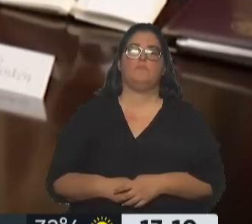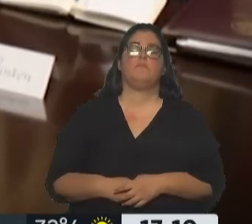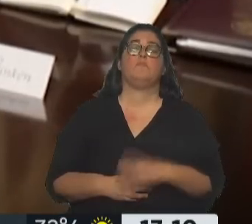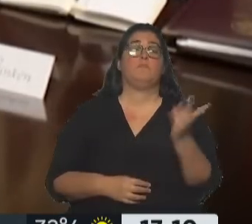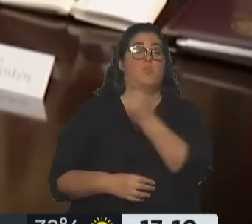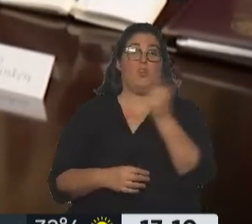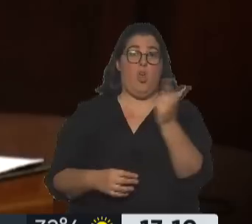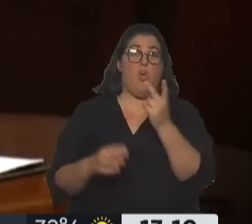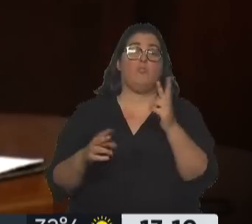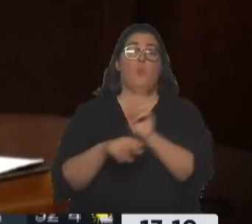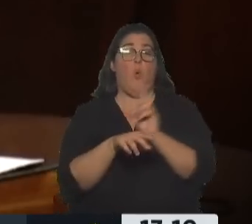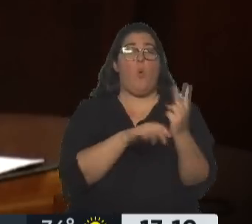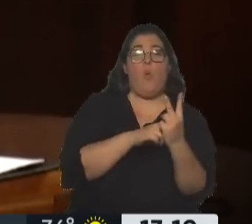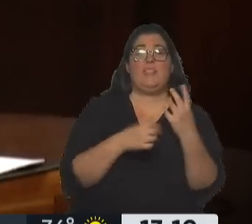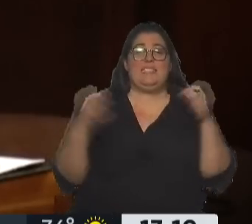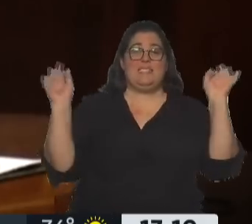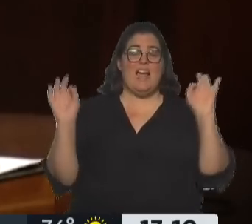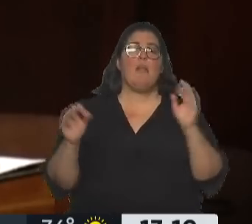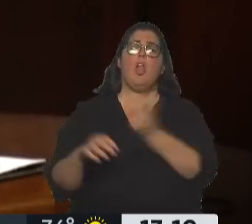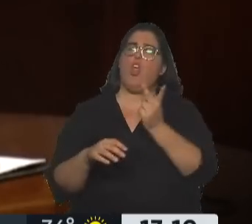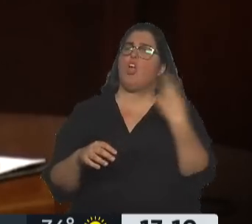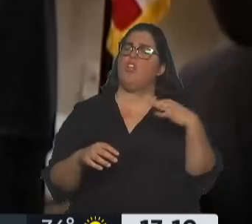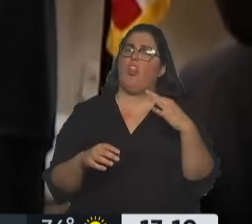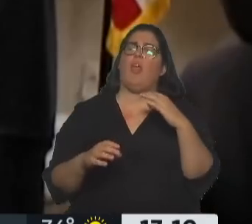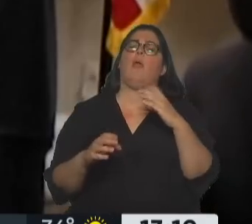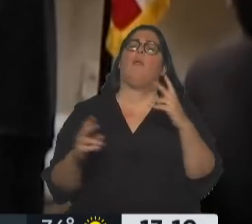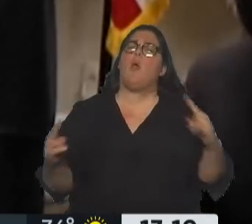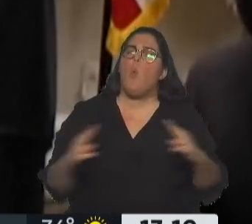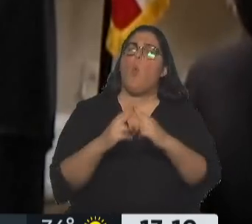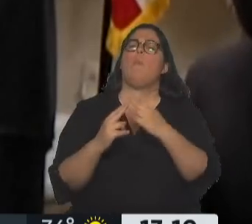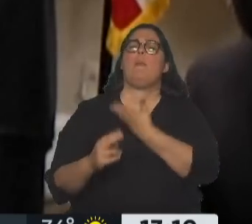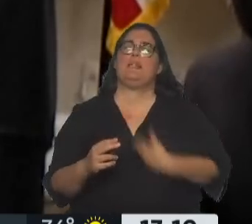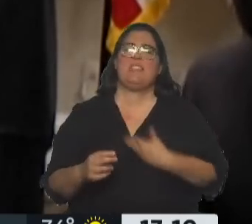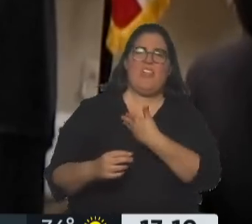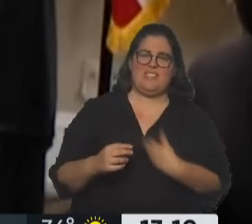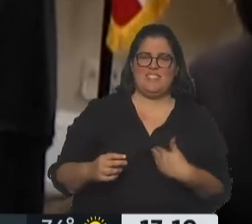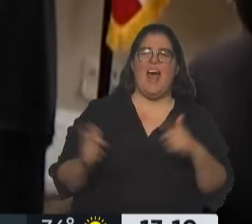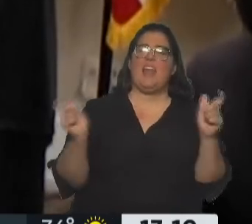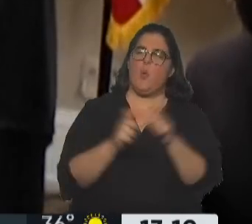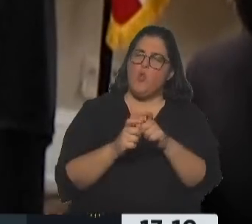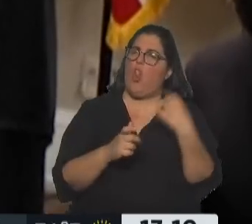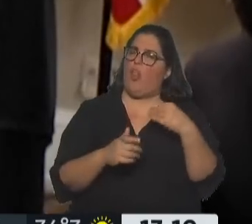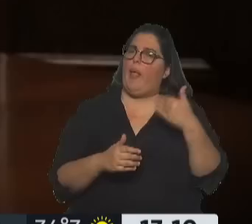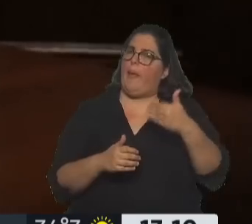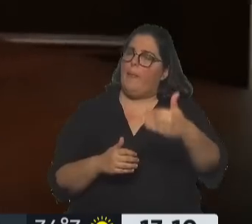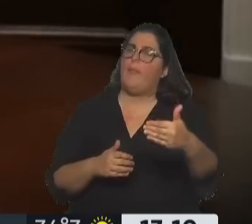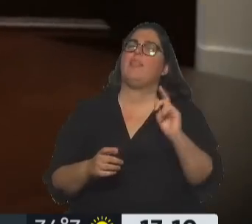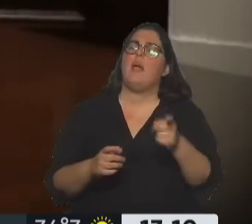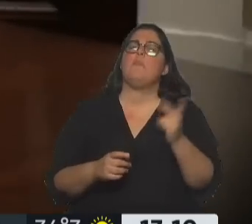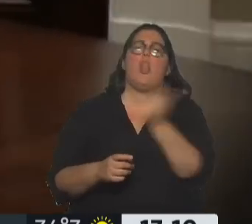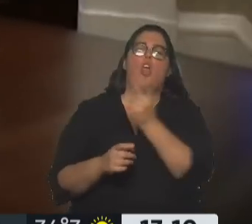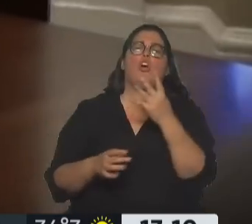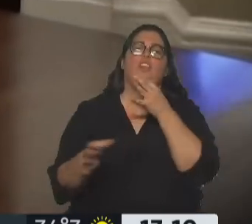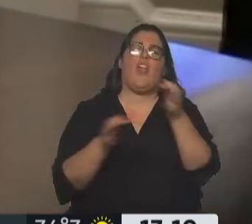mutuas, ambos países no solo deben mantener la frecuencia de cumbres presidenciales, sino también un diálogo a nivel de sus respectivas fuerzas